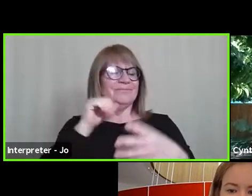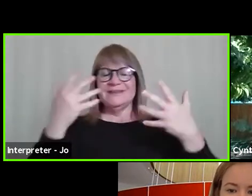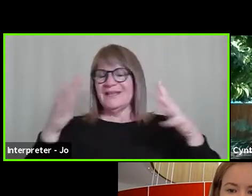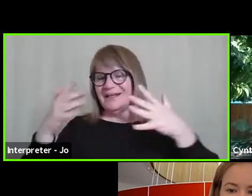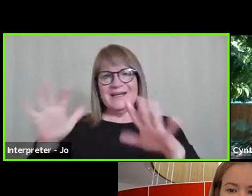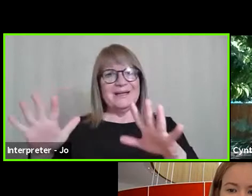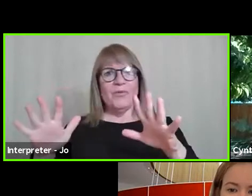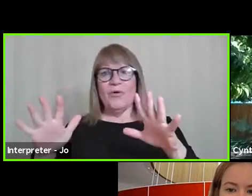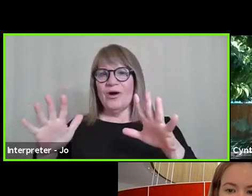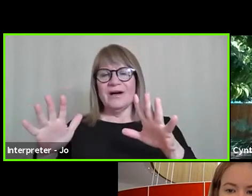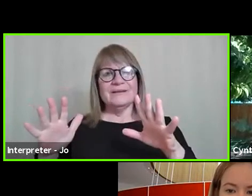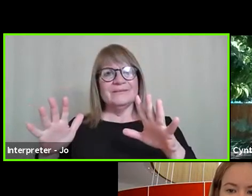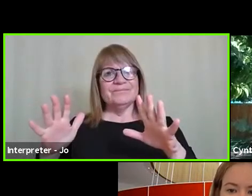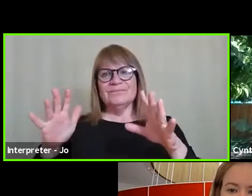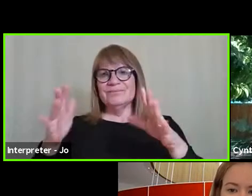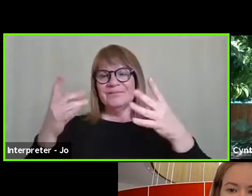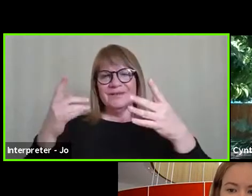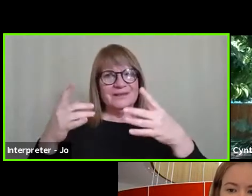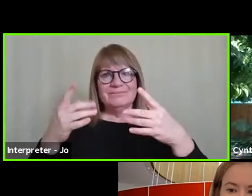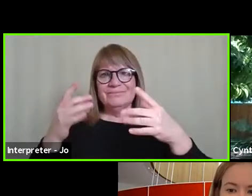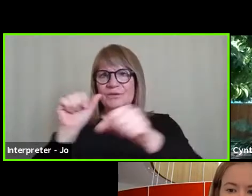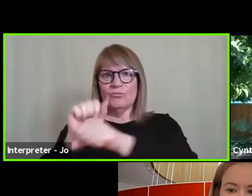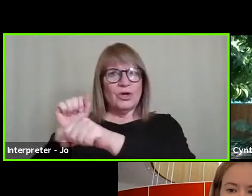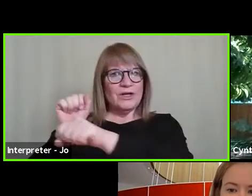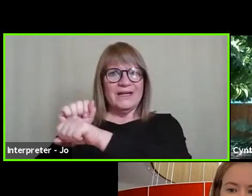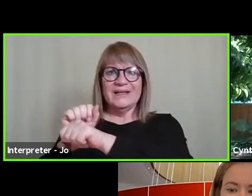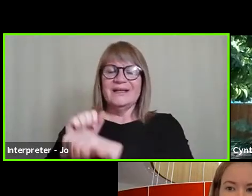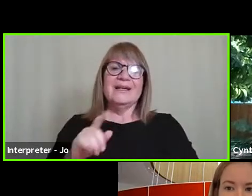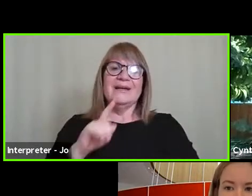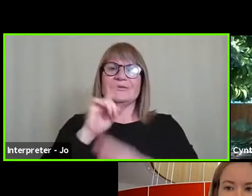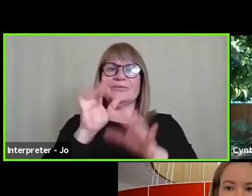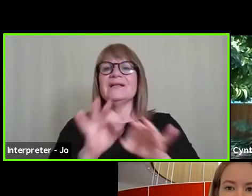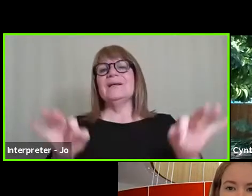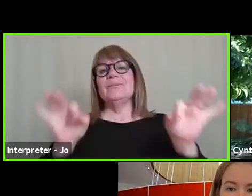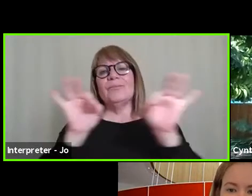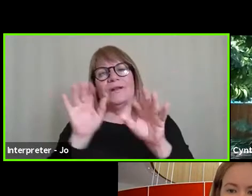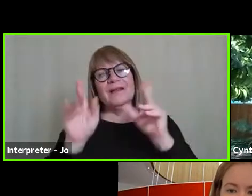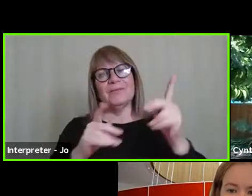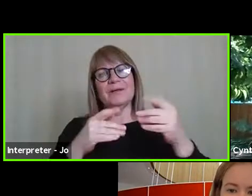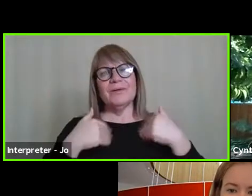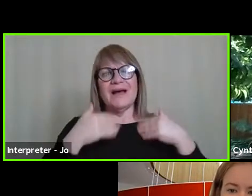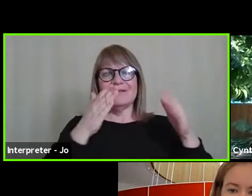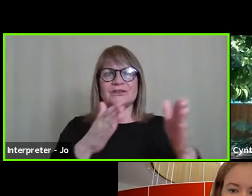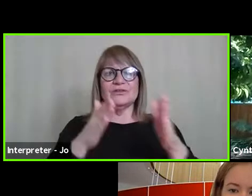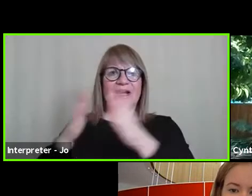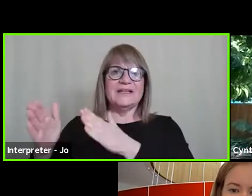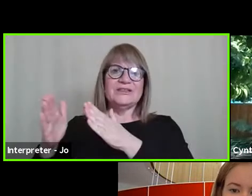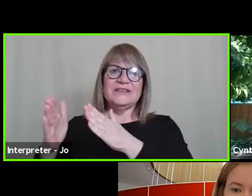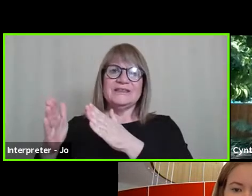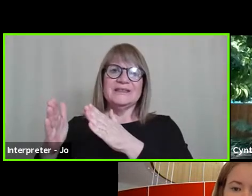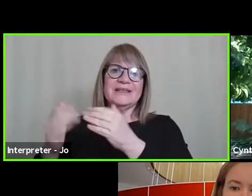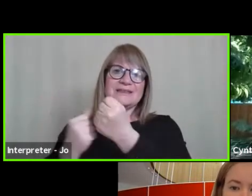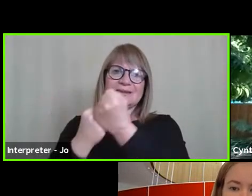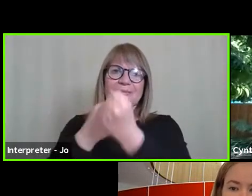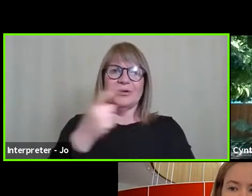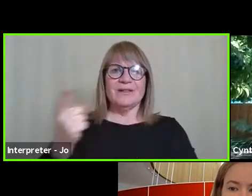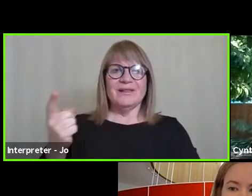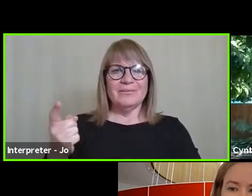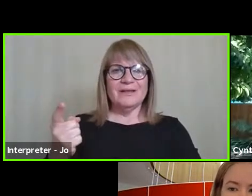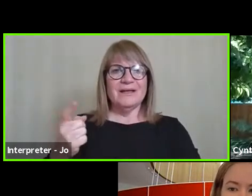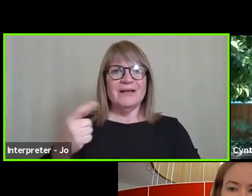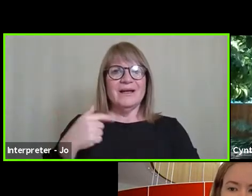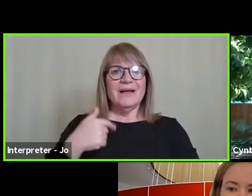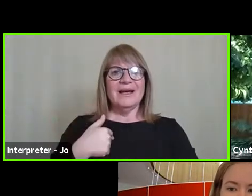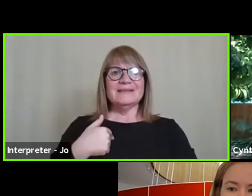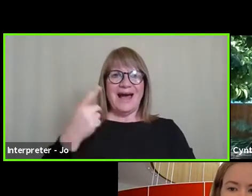to have the these strategies and ideas that people inside inform this work um and as i out of justice